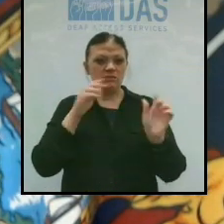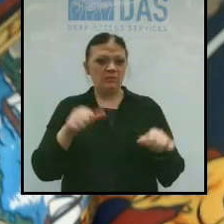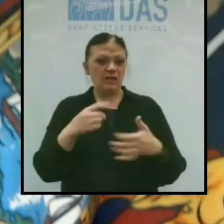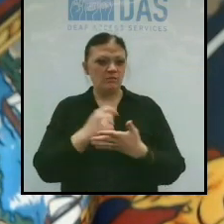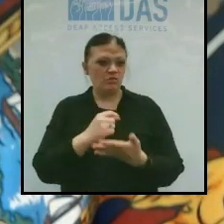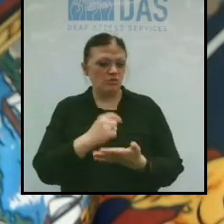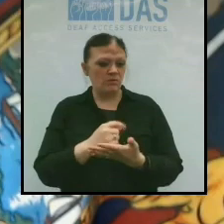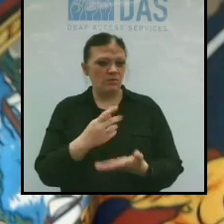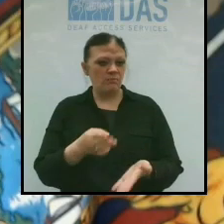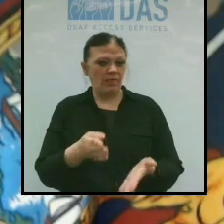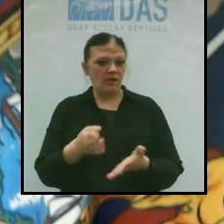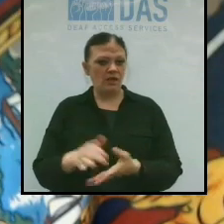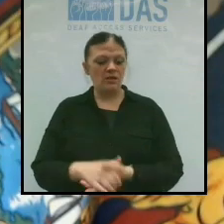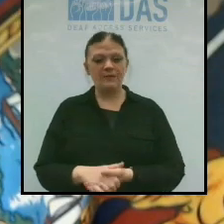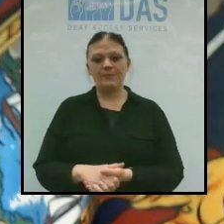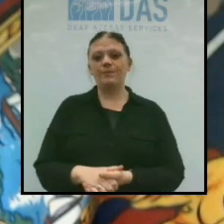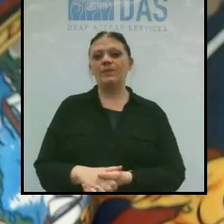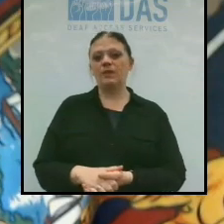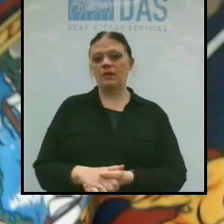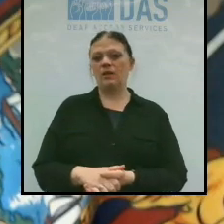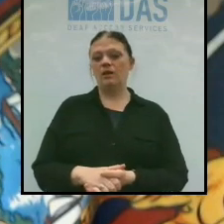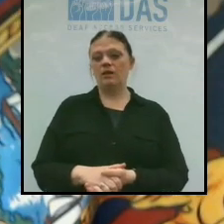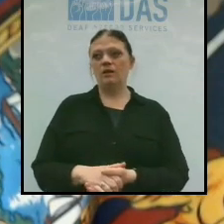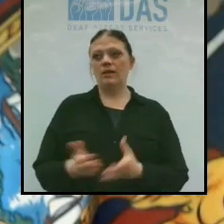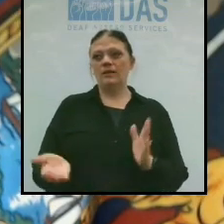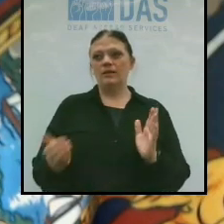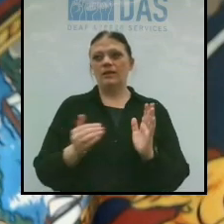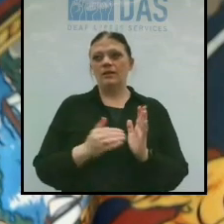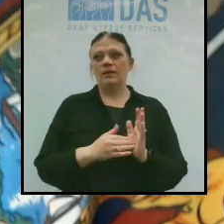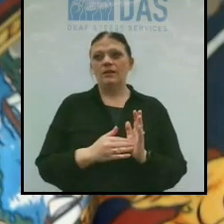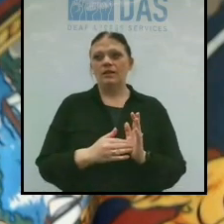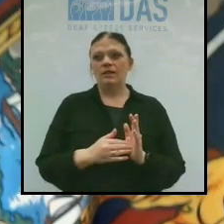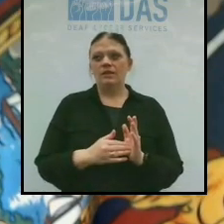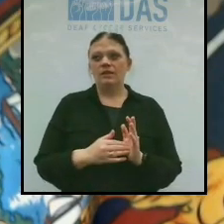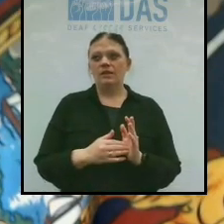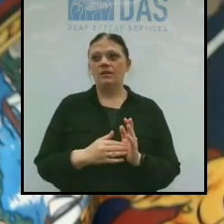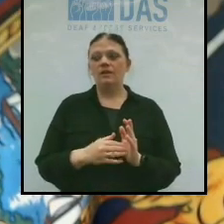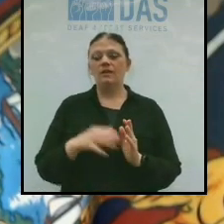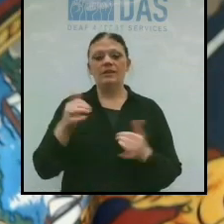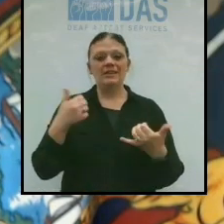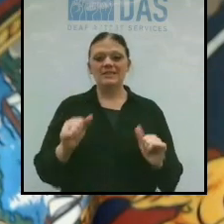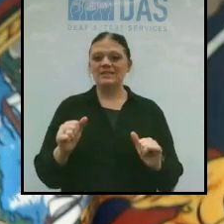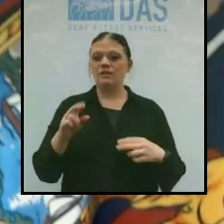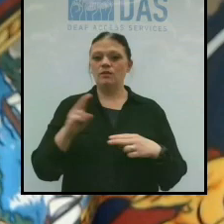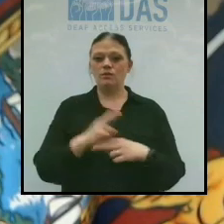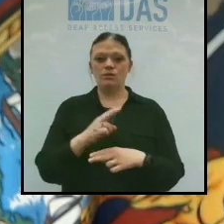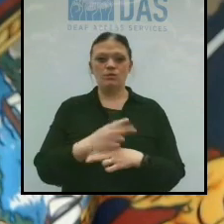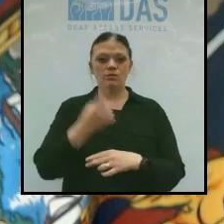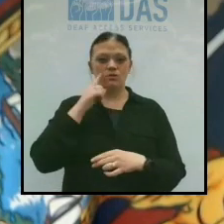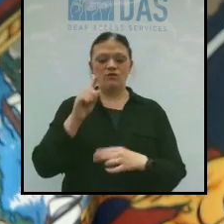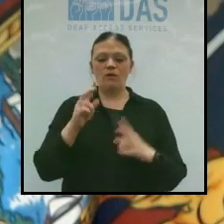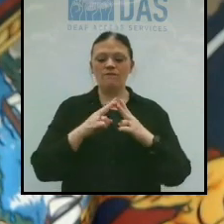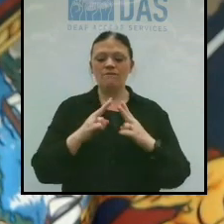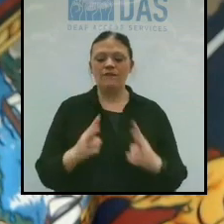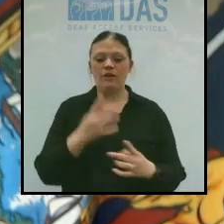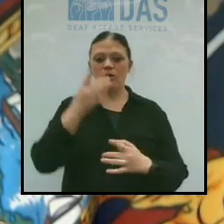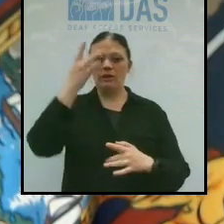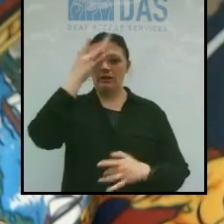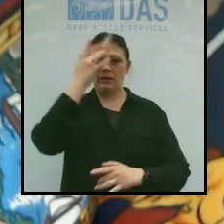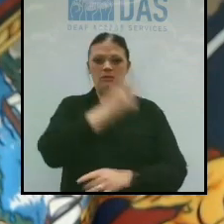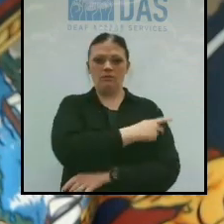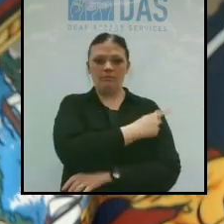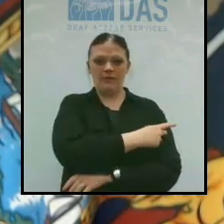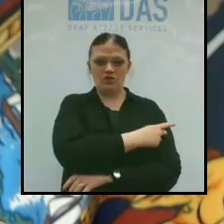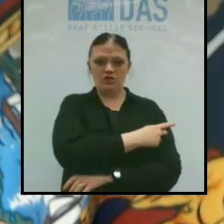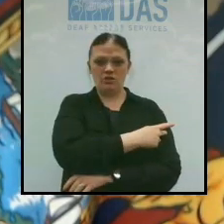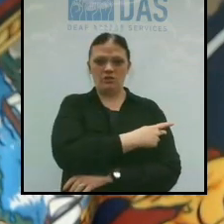treatment method? Again, this is, I think, something that is, still being used for very ill patients, and so